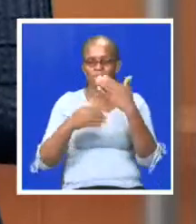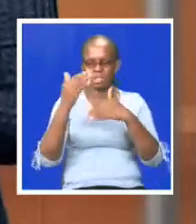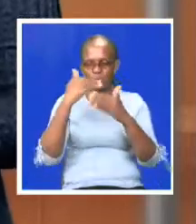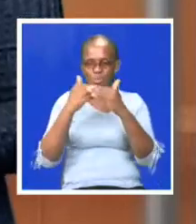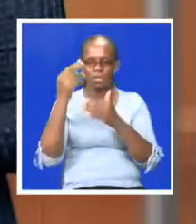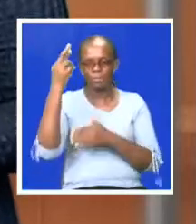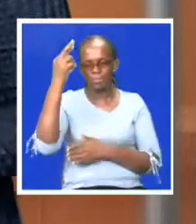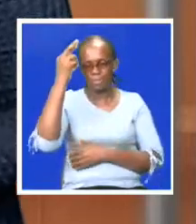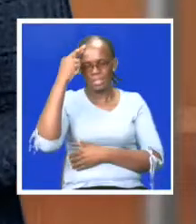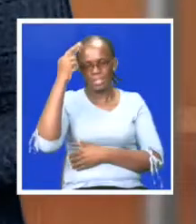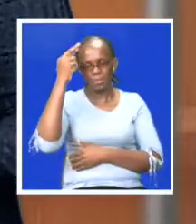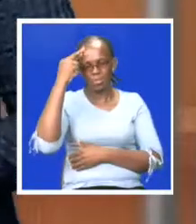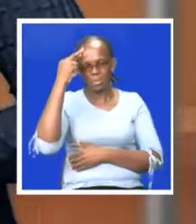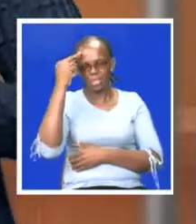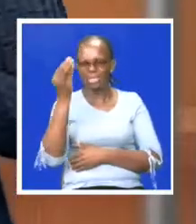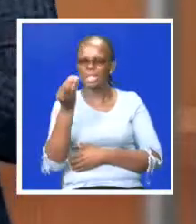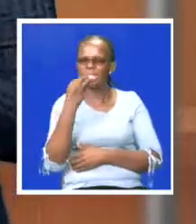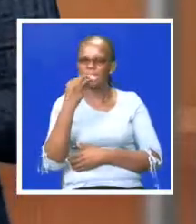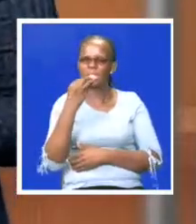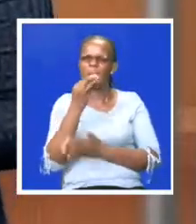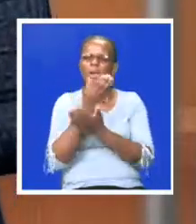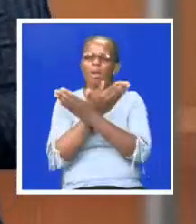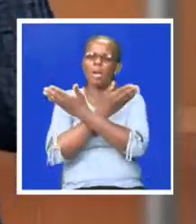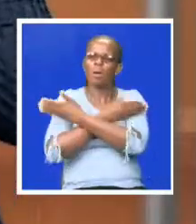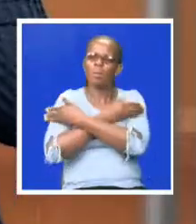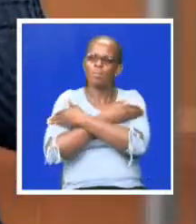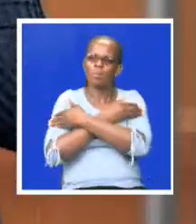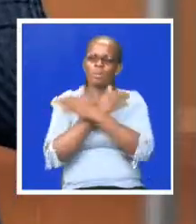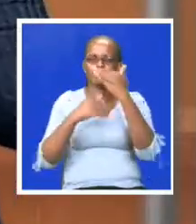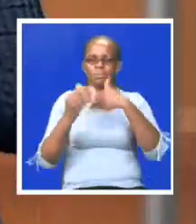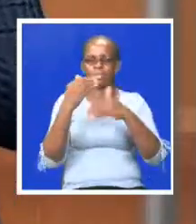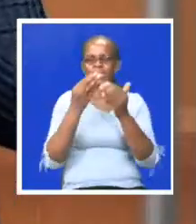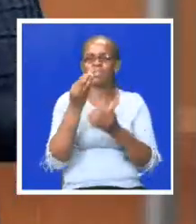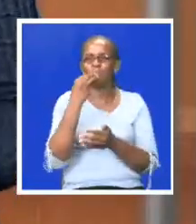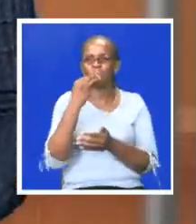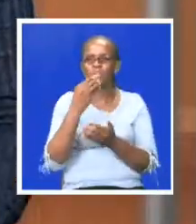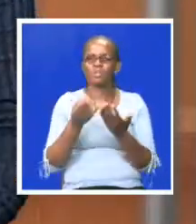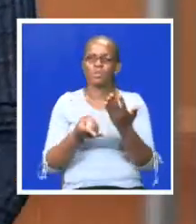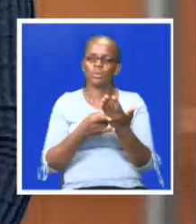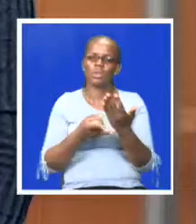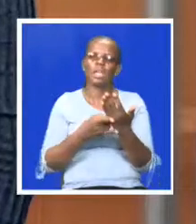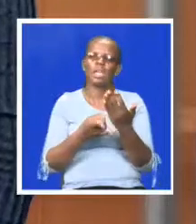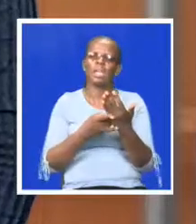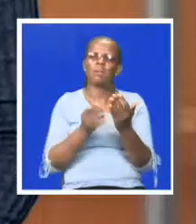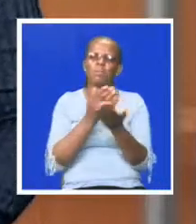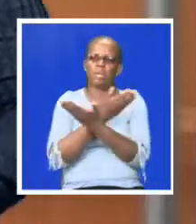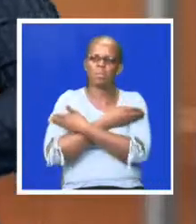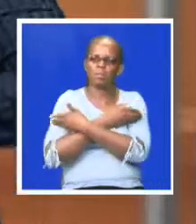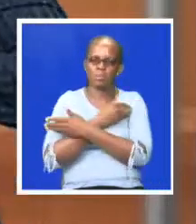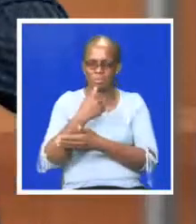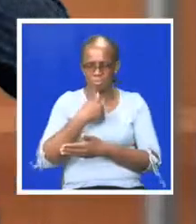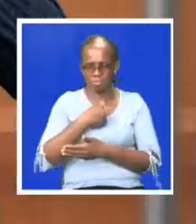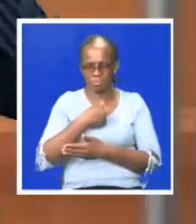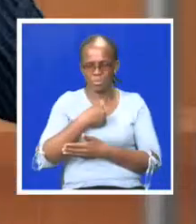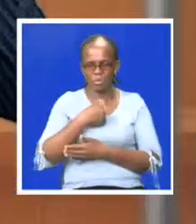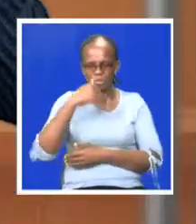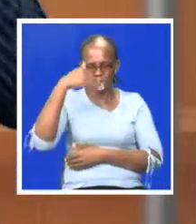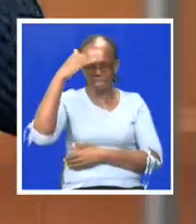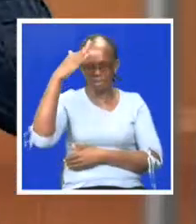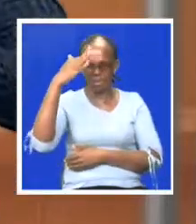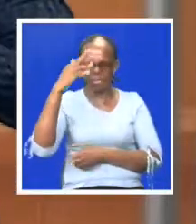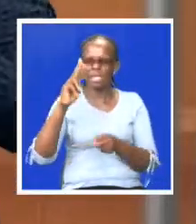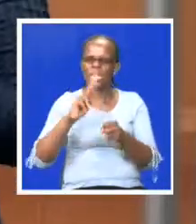we eat bodybuilding food, it helps our bodies to grow. We not become small, we grow and we